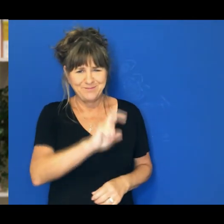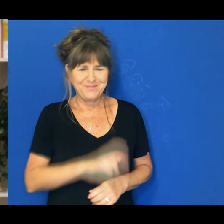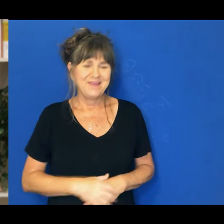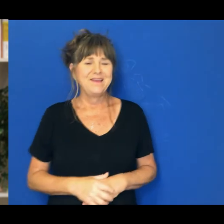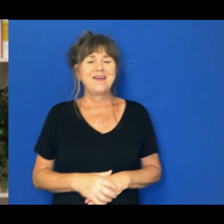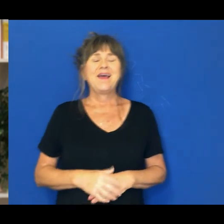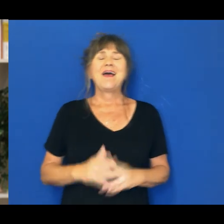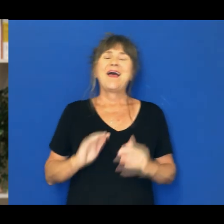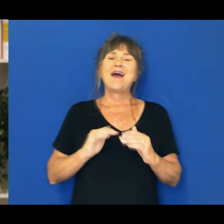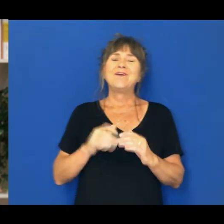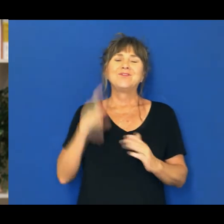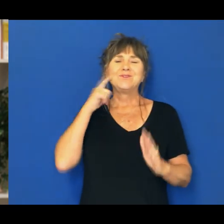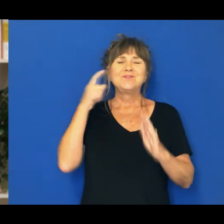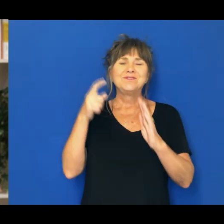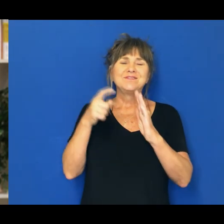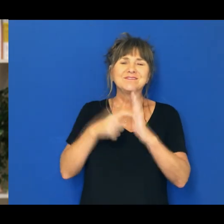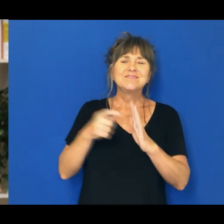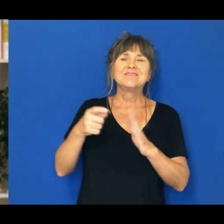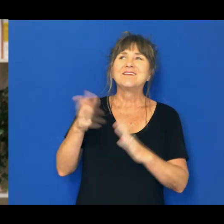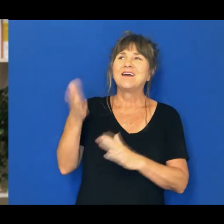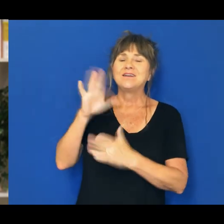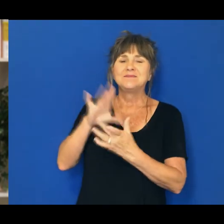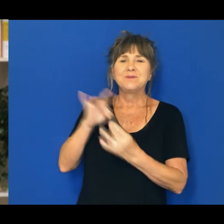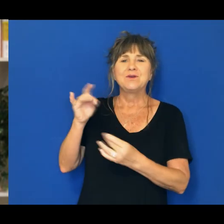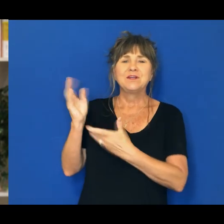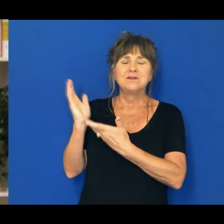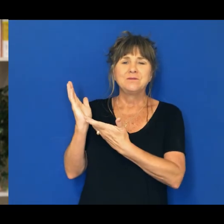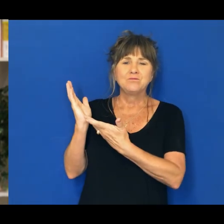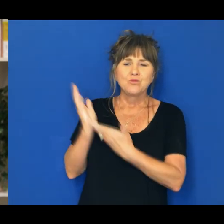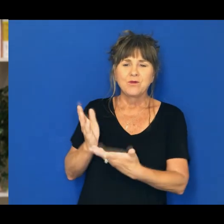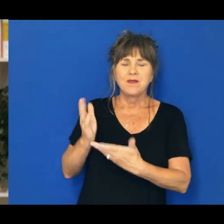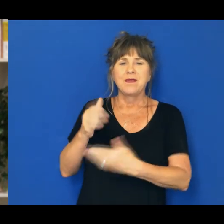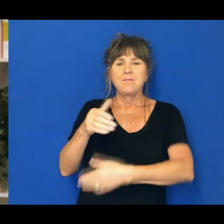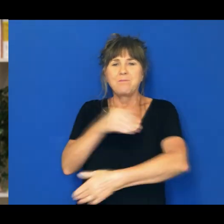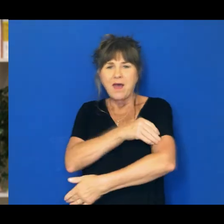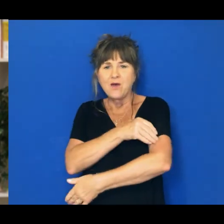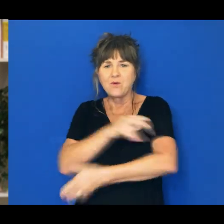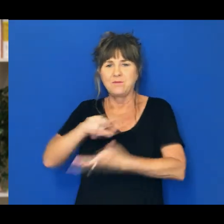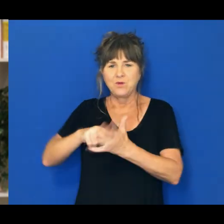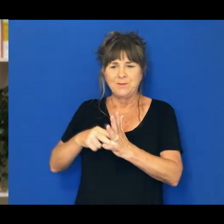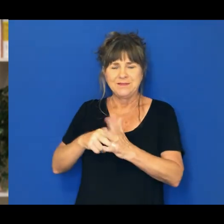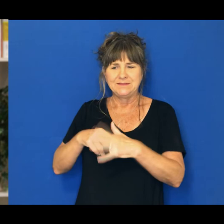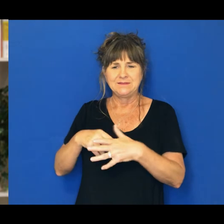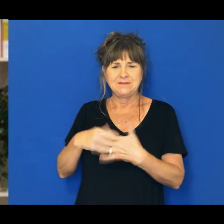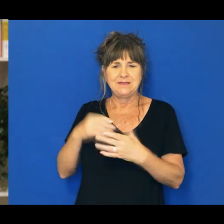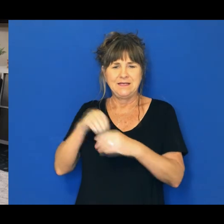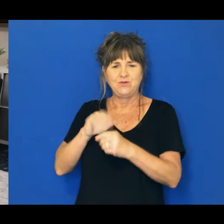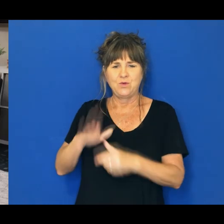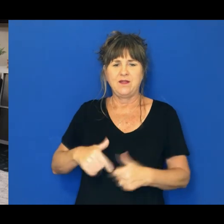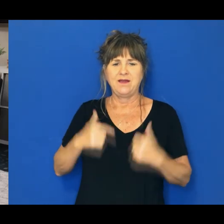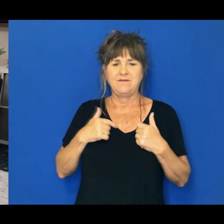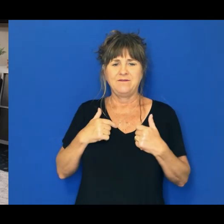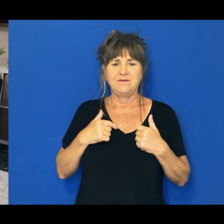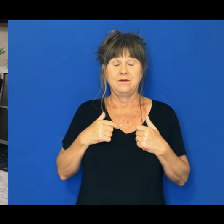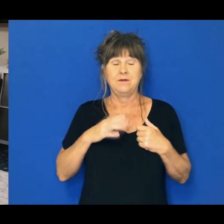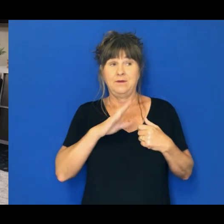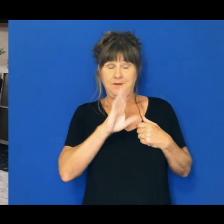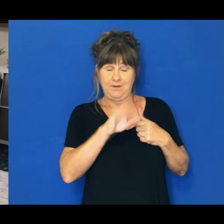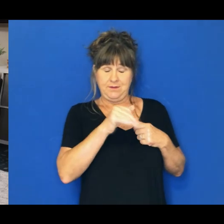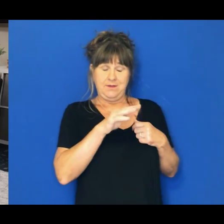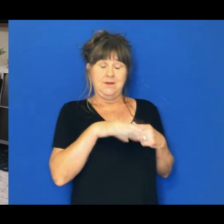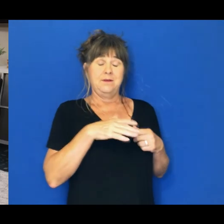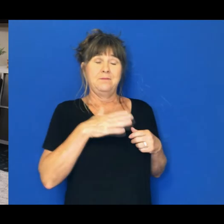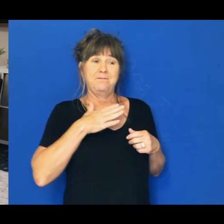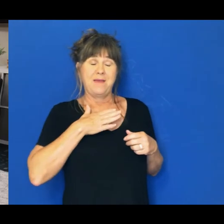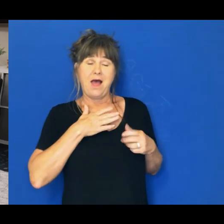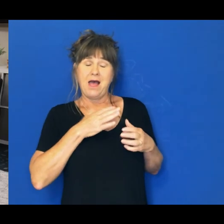I want to ask you guys, how have you seen the Spirit of God bring both power and purpose together in your own life? Well, bro, first of all, I can